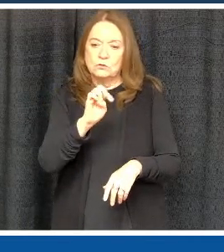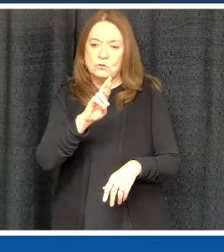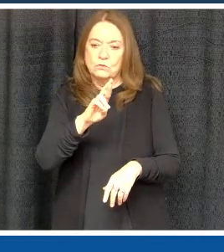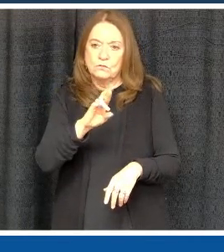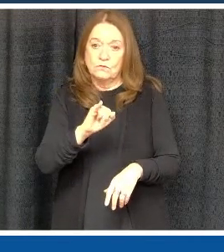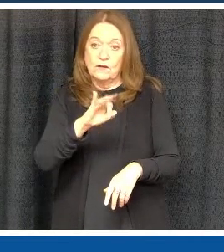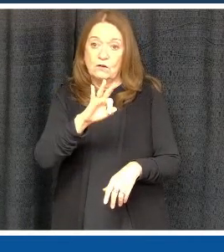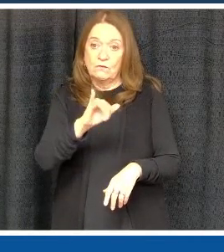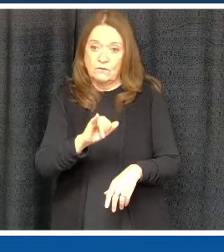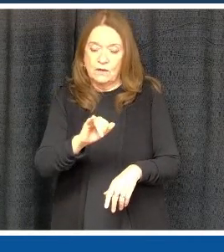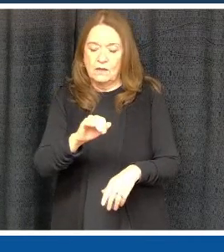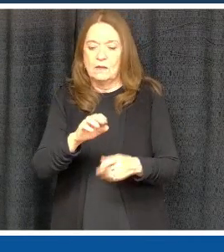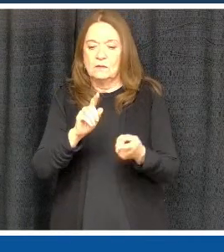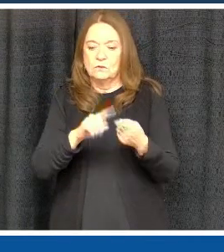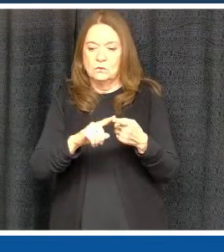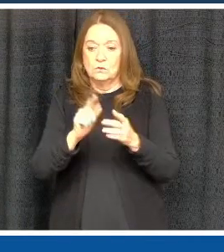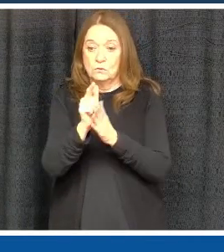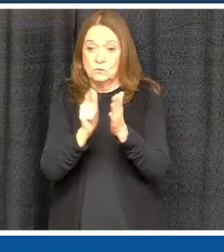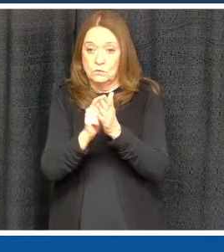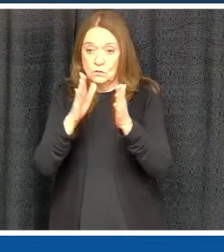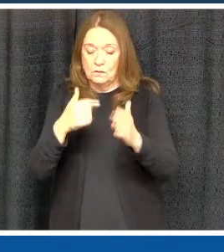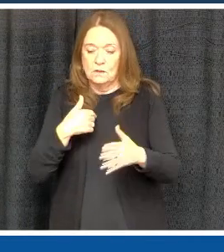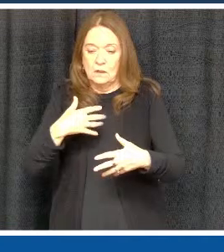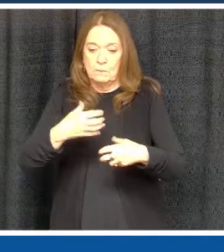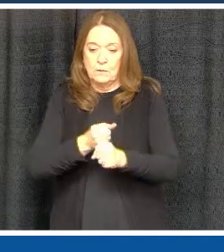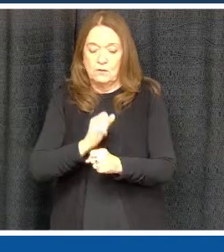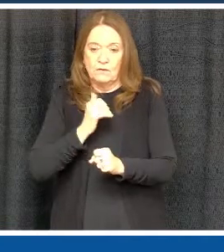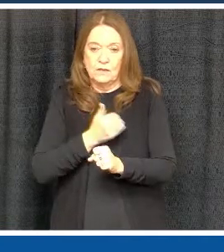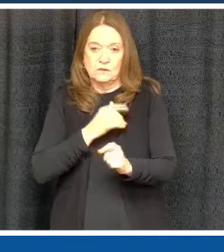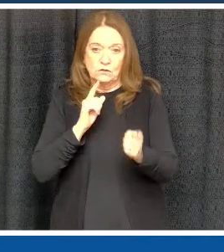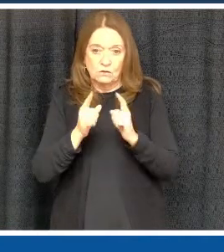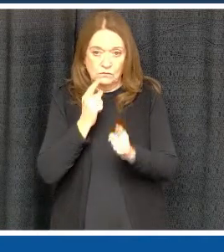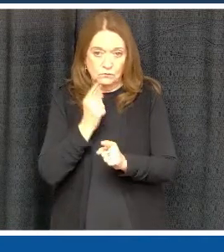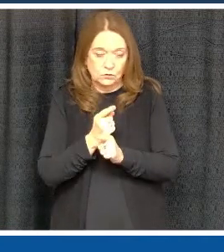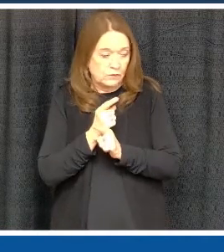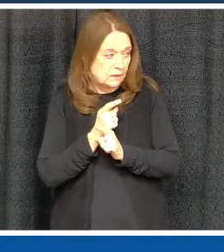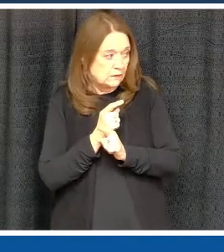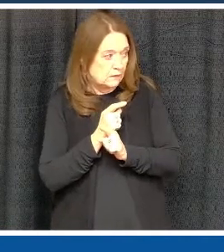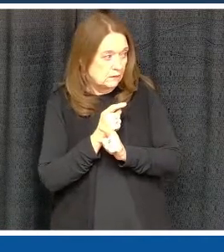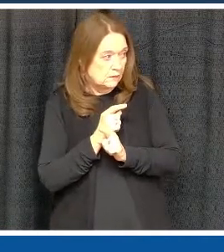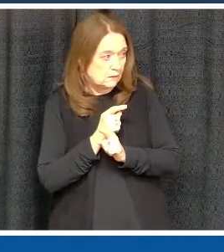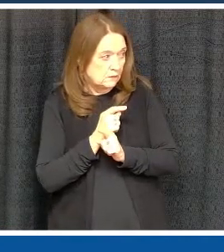that I paraphrased our conversations correctly.